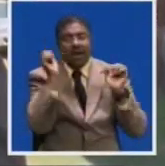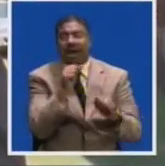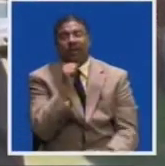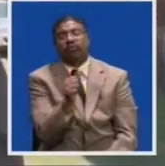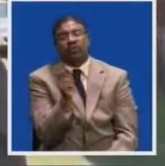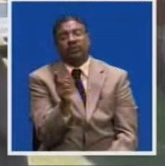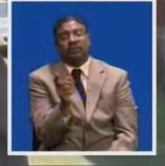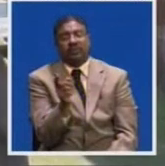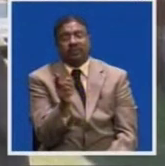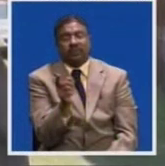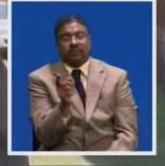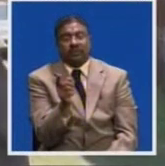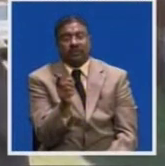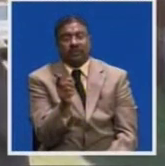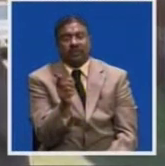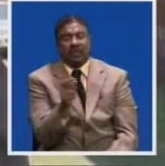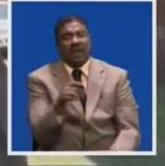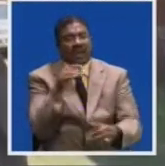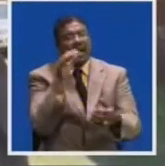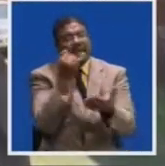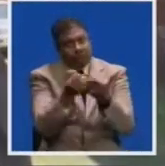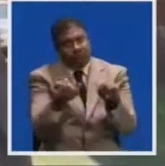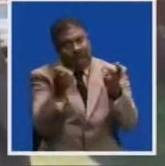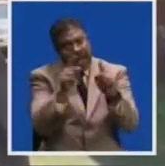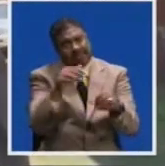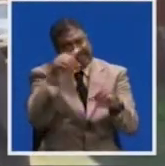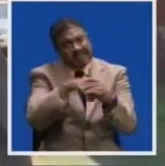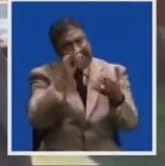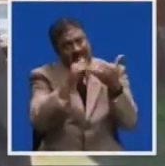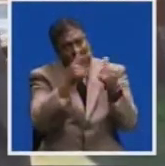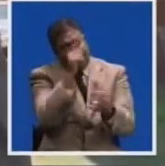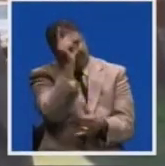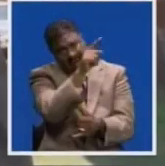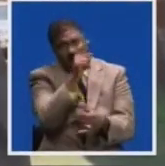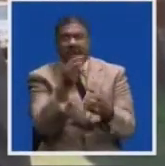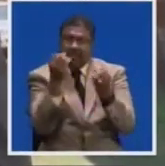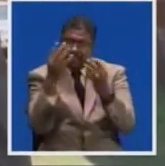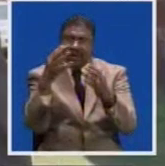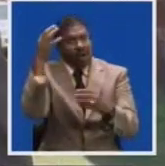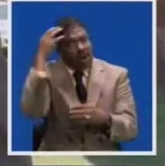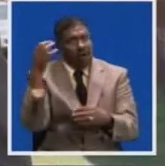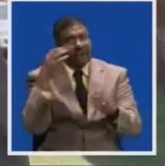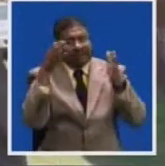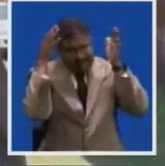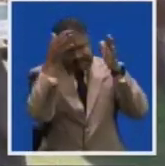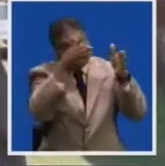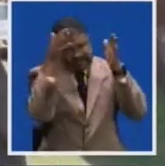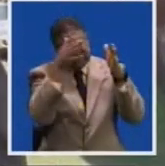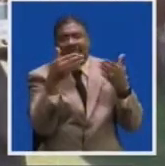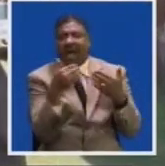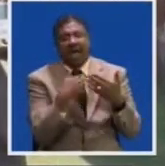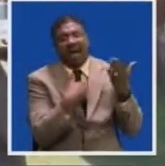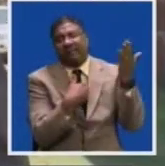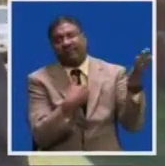this issue that is happening in South Africa is already getting active attention from the officers that are tasked with handling